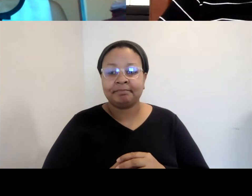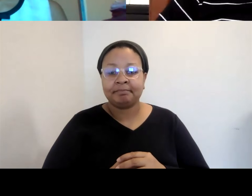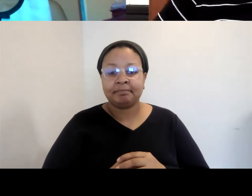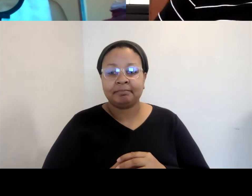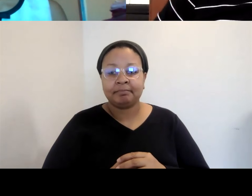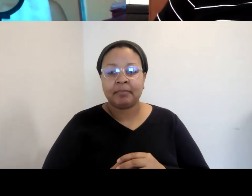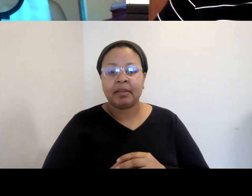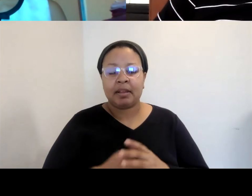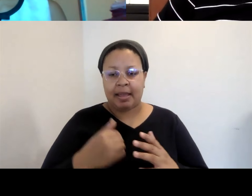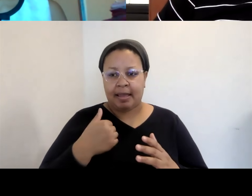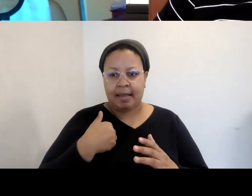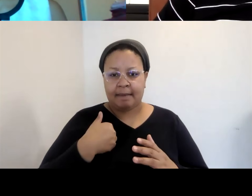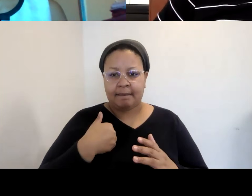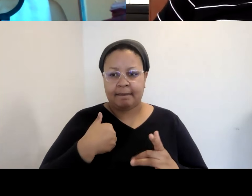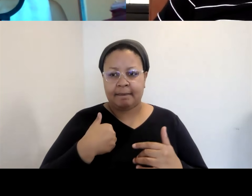we have